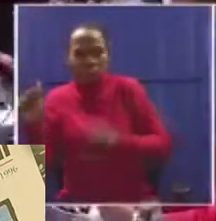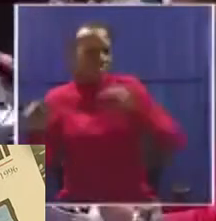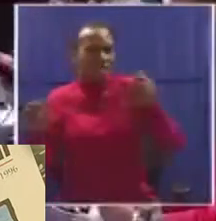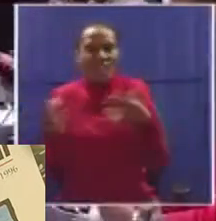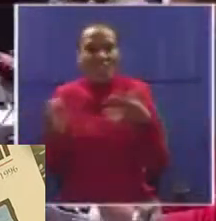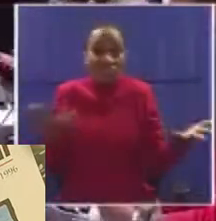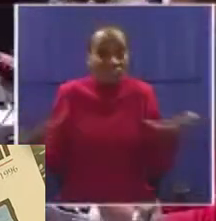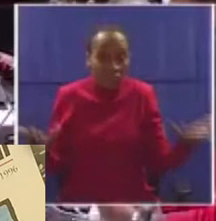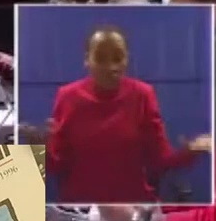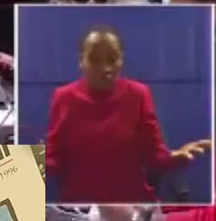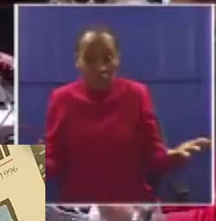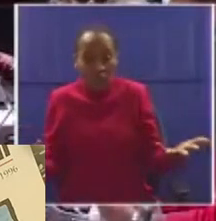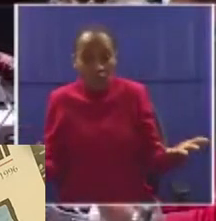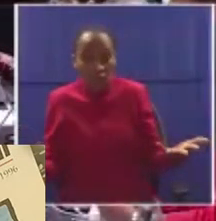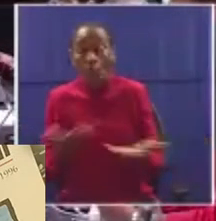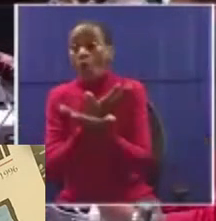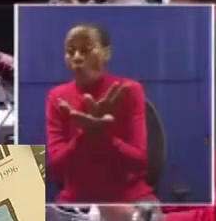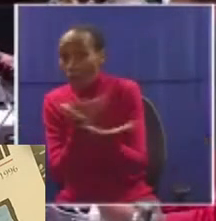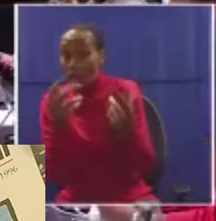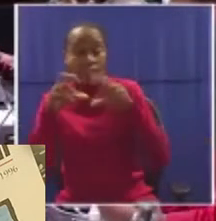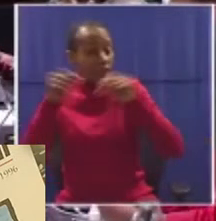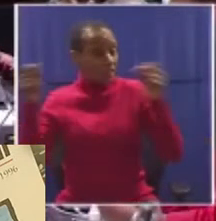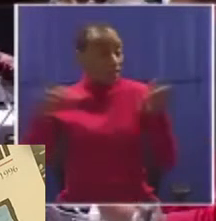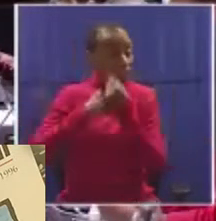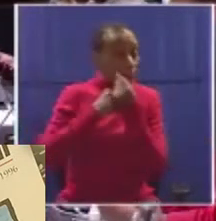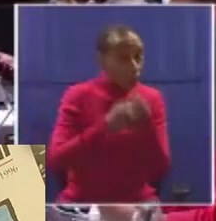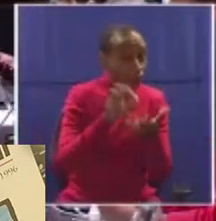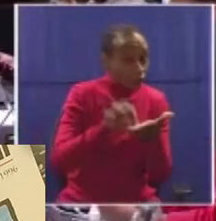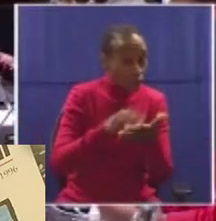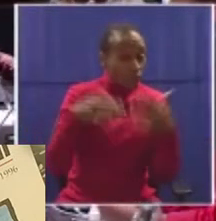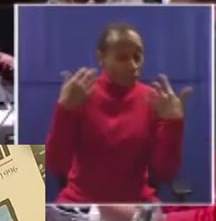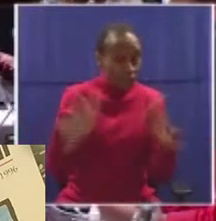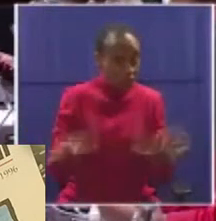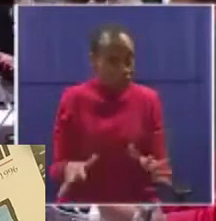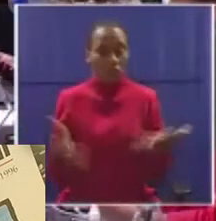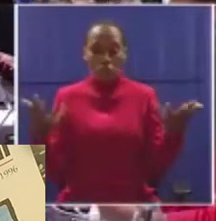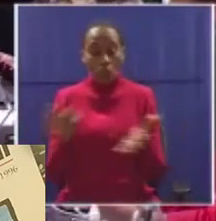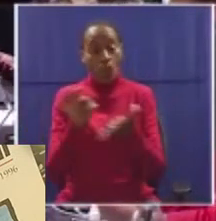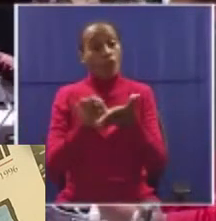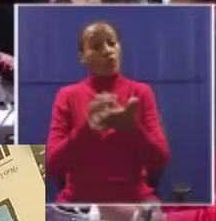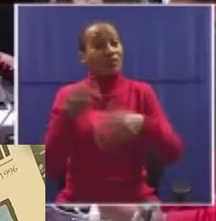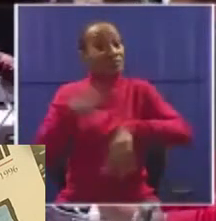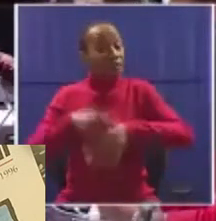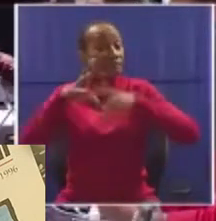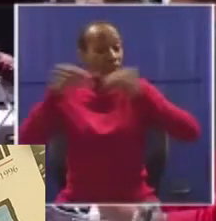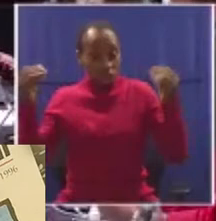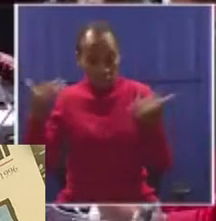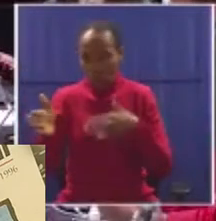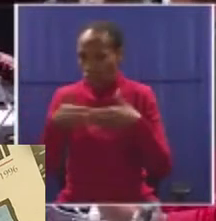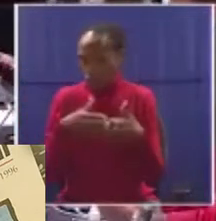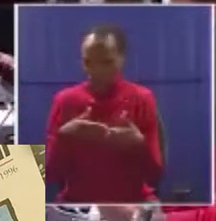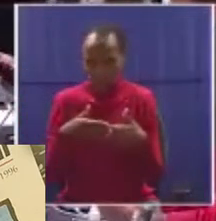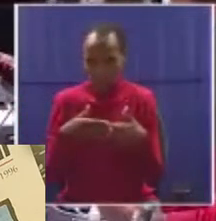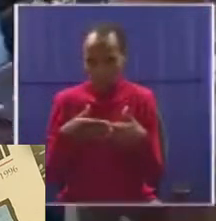we have all members Now record that their support the voting session is closed